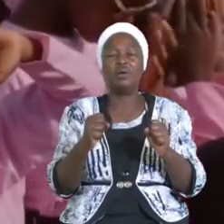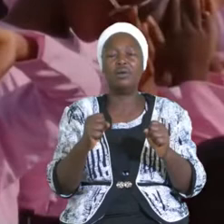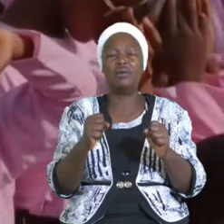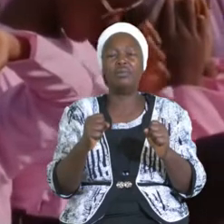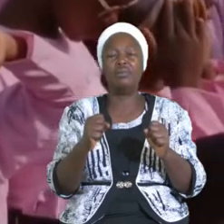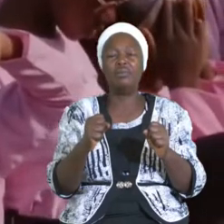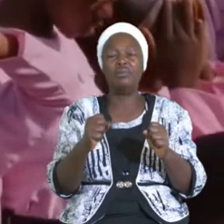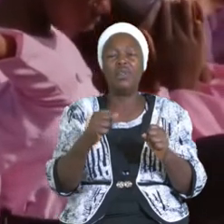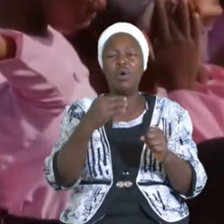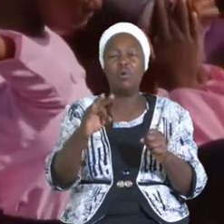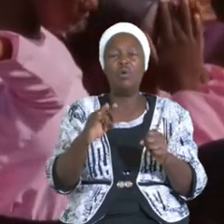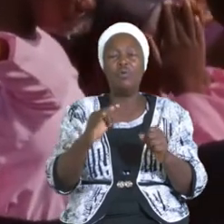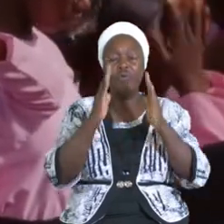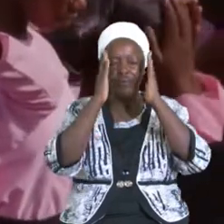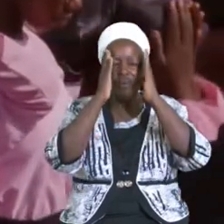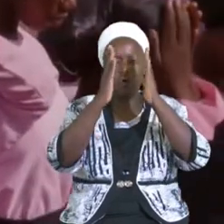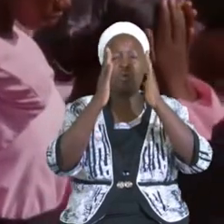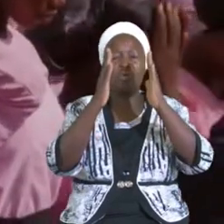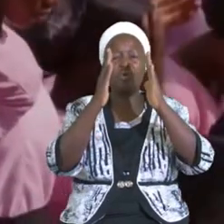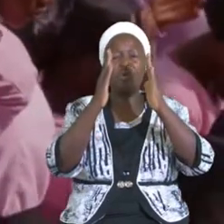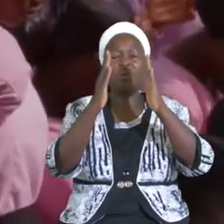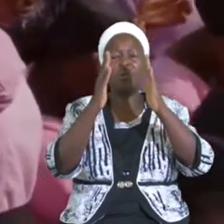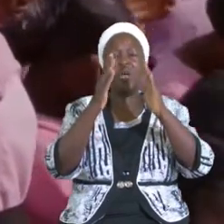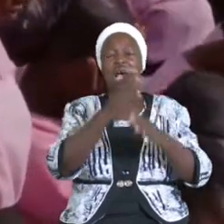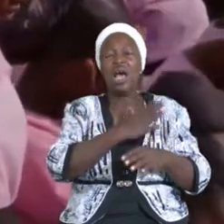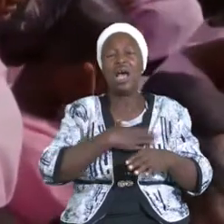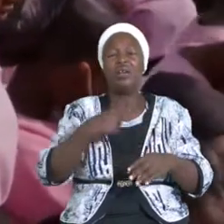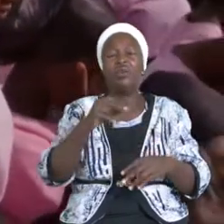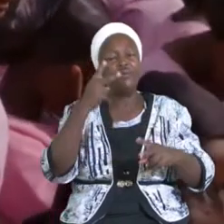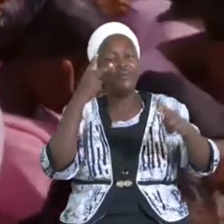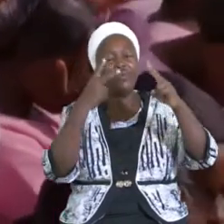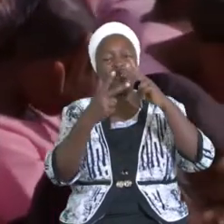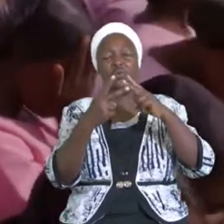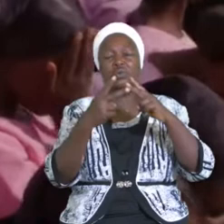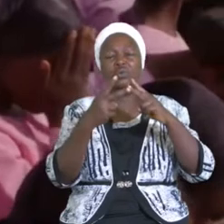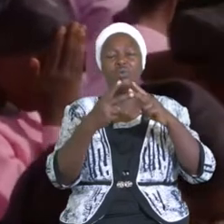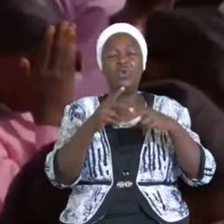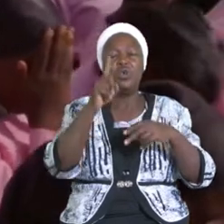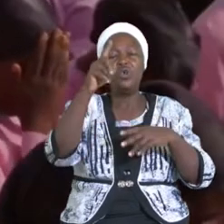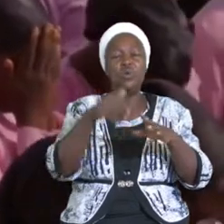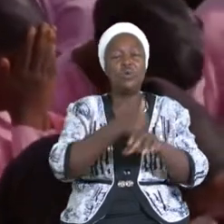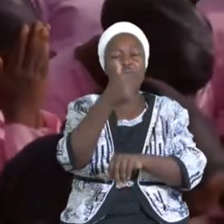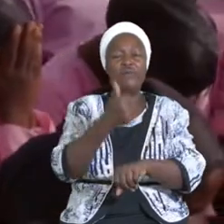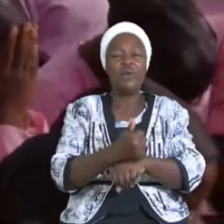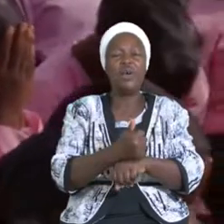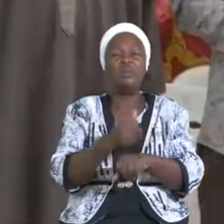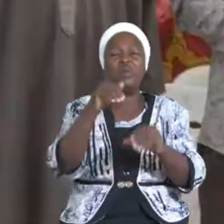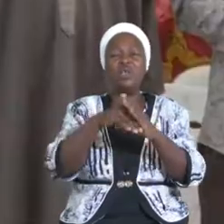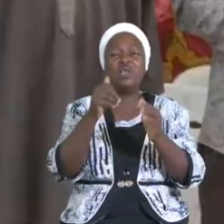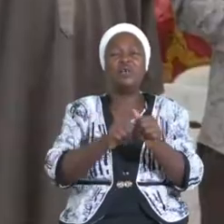of focus, and of vision, you confirm in every